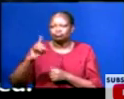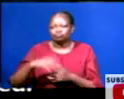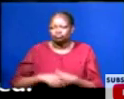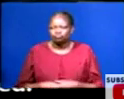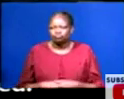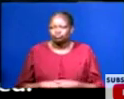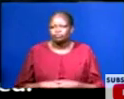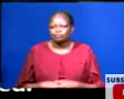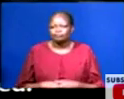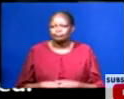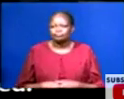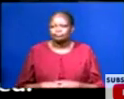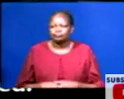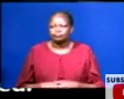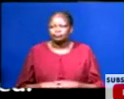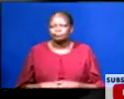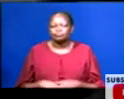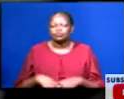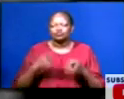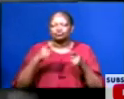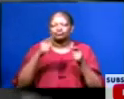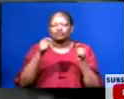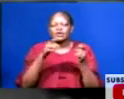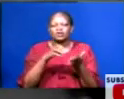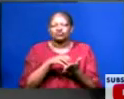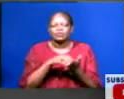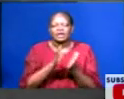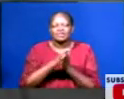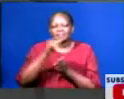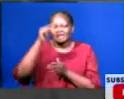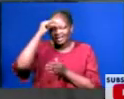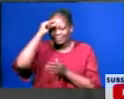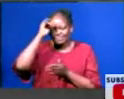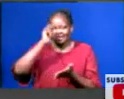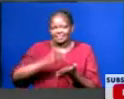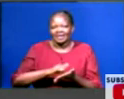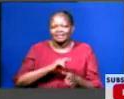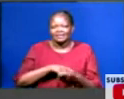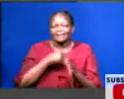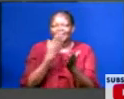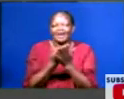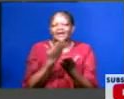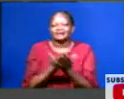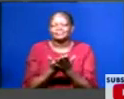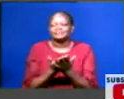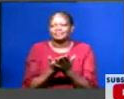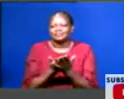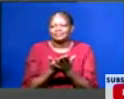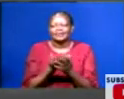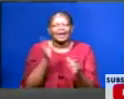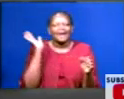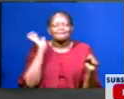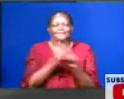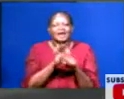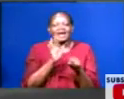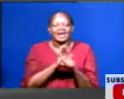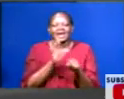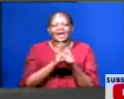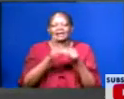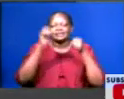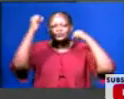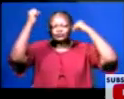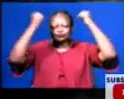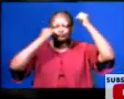In efforts to contain the situation, the government at that time arrested and detained majority of the Air Force soldiers.